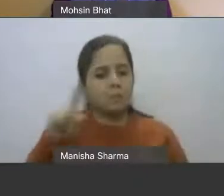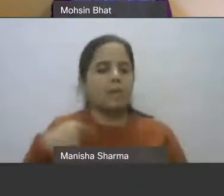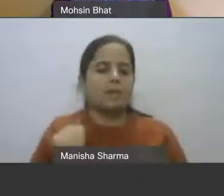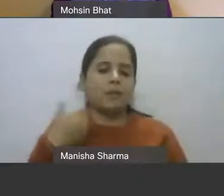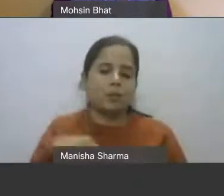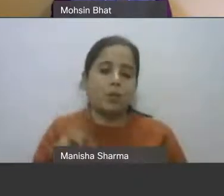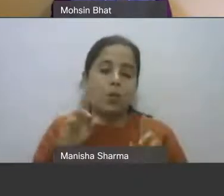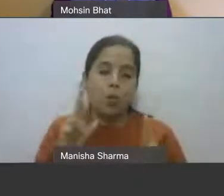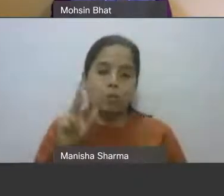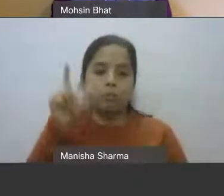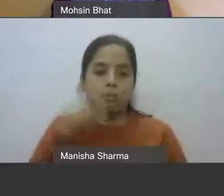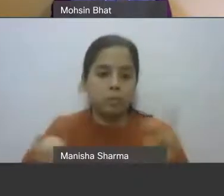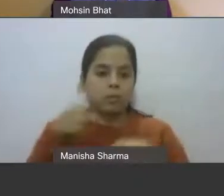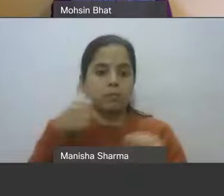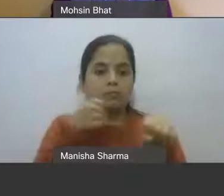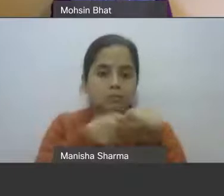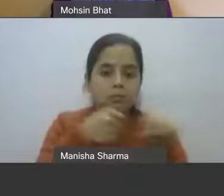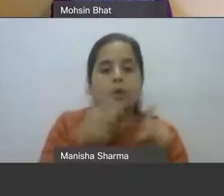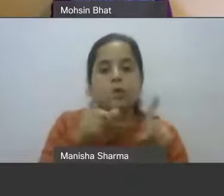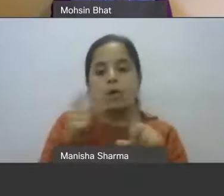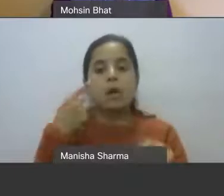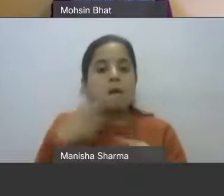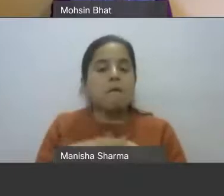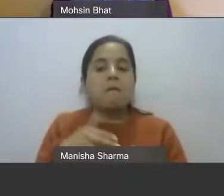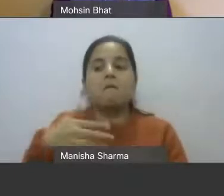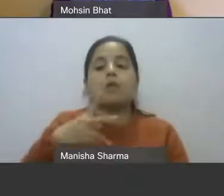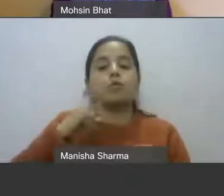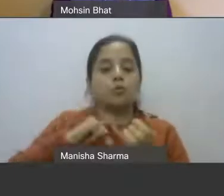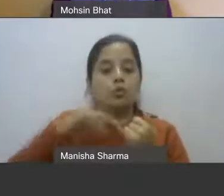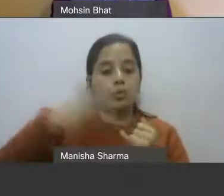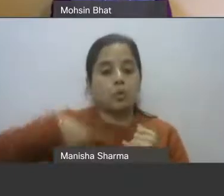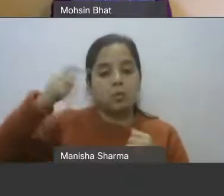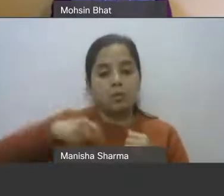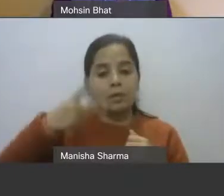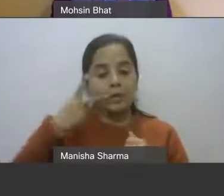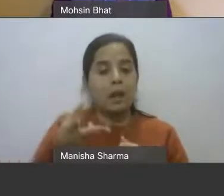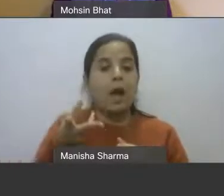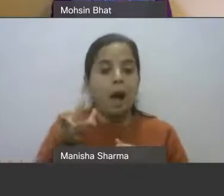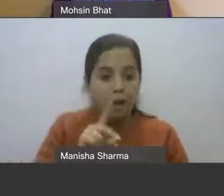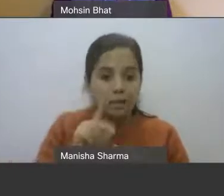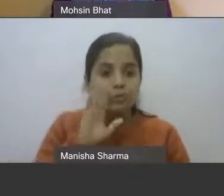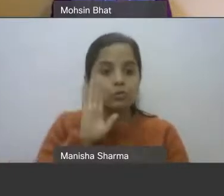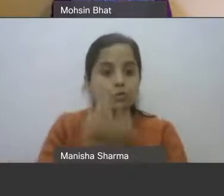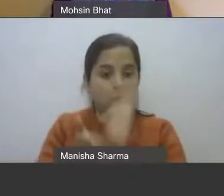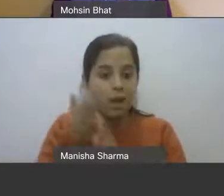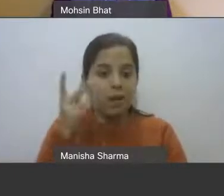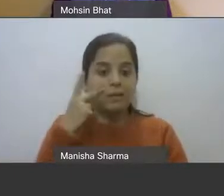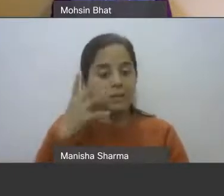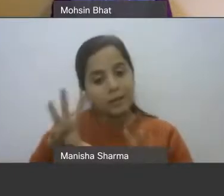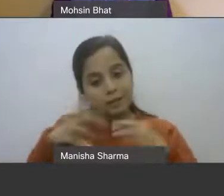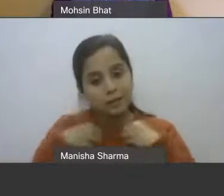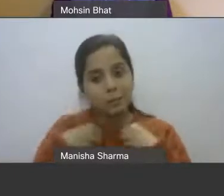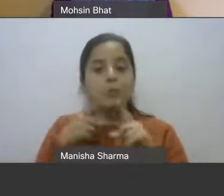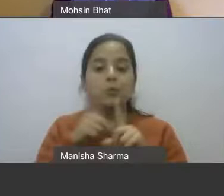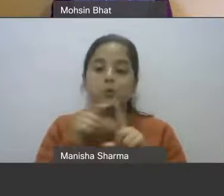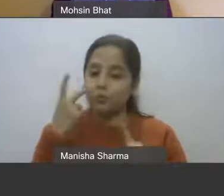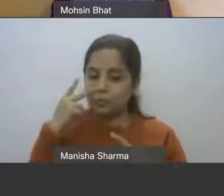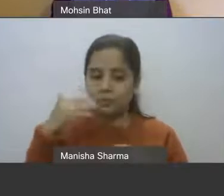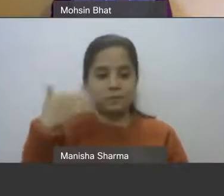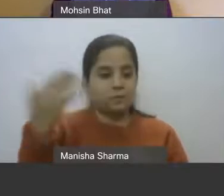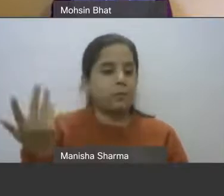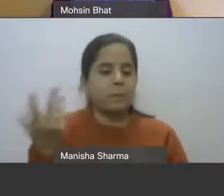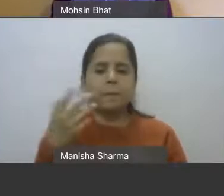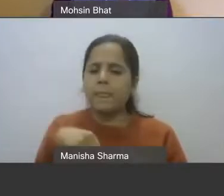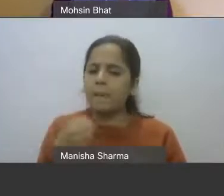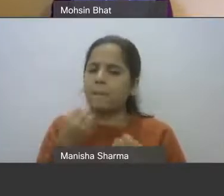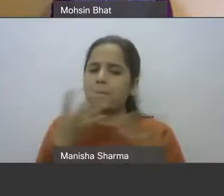adjudicated, hopefully if and when the Supreme Court takes up the challenge against the Citizenship Amendment Act, which